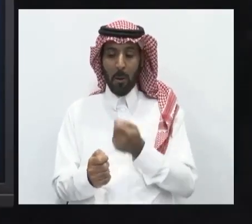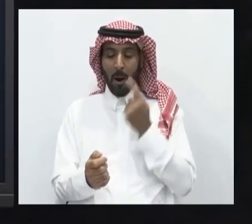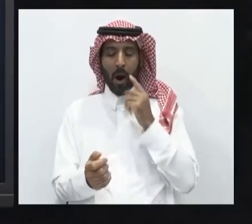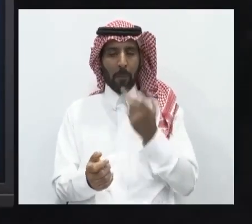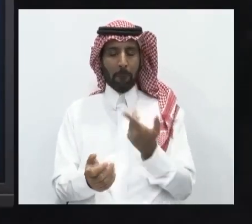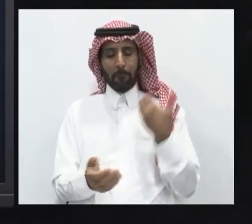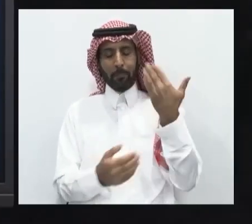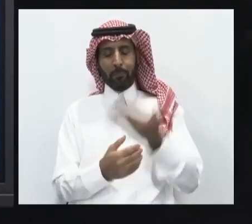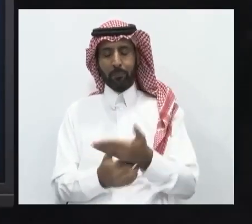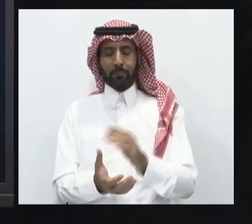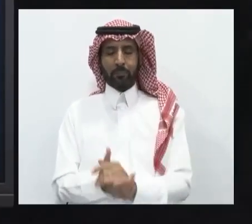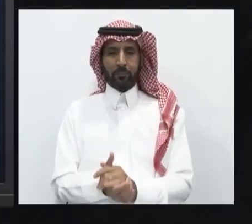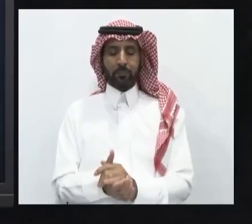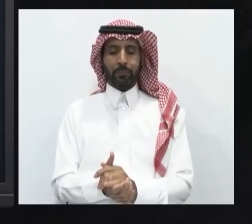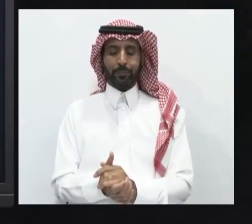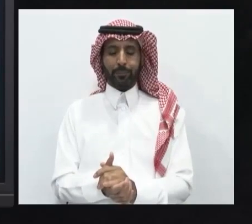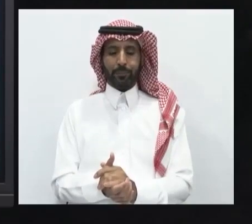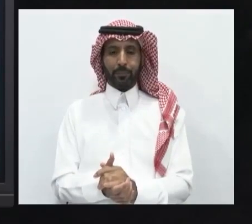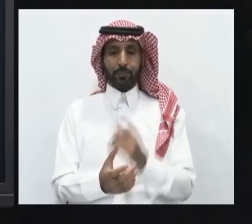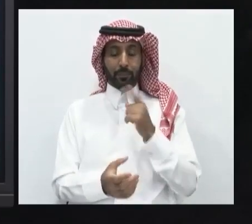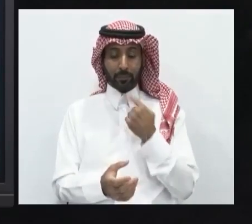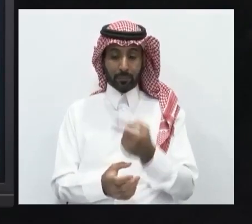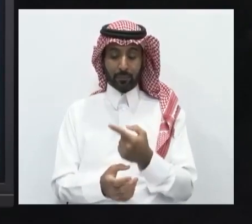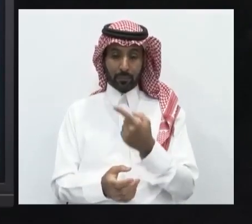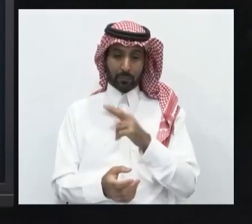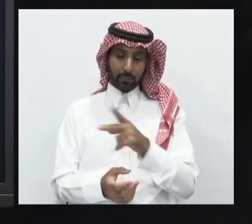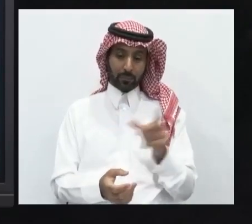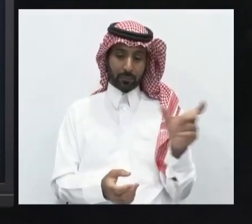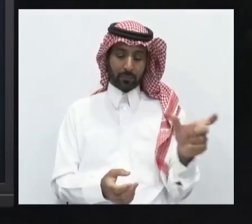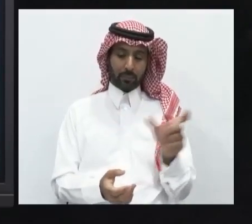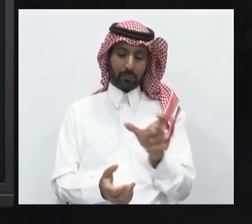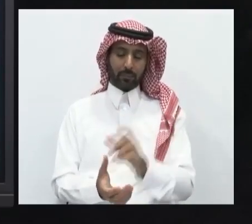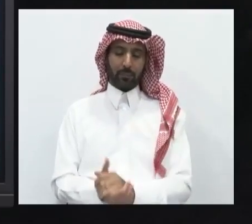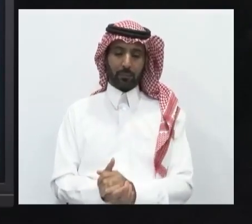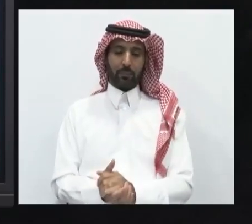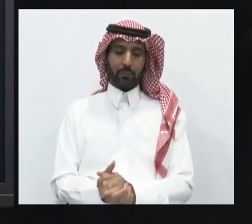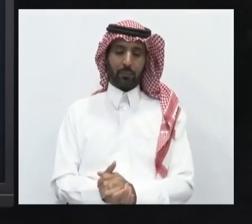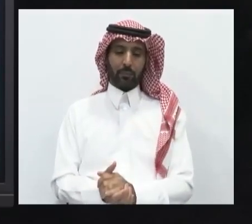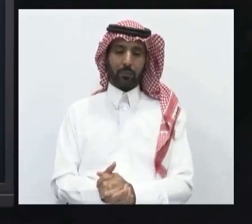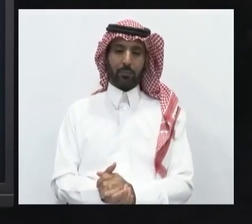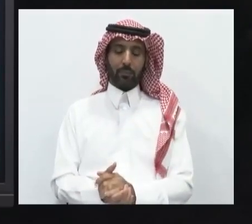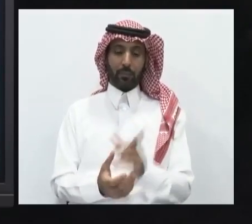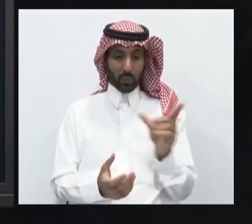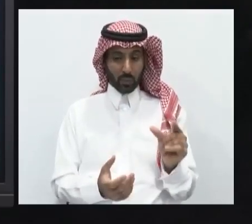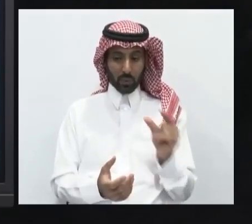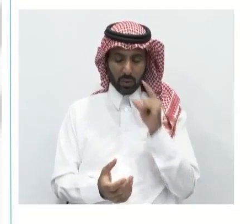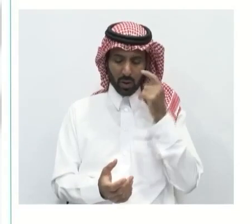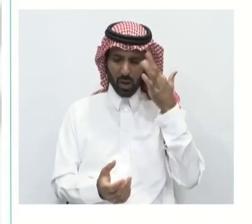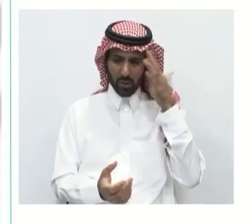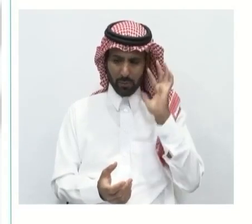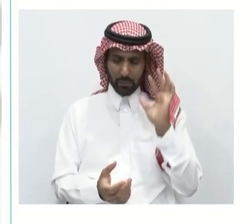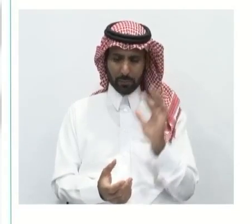and paraphrase it, try to say it in using other words. Maybe even try to shorten it a little